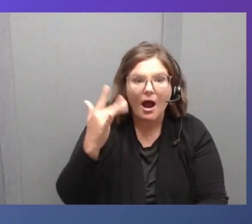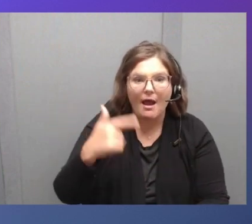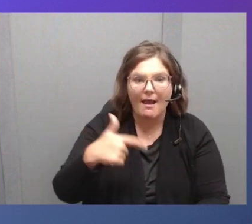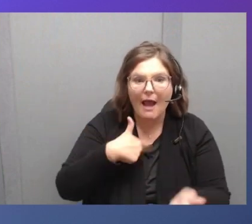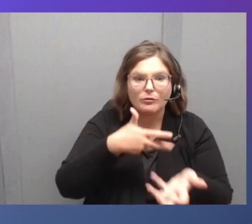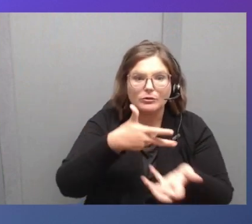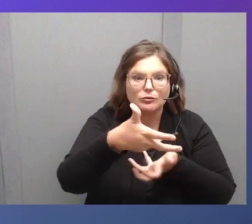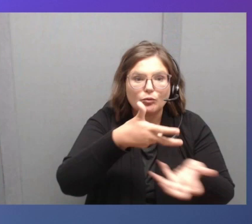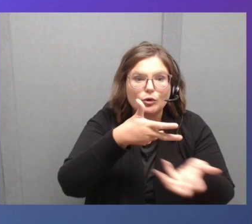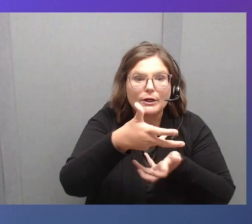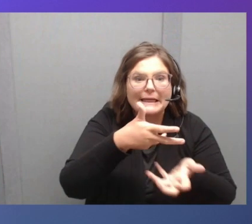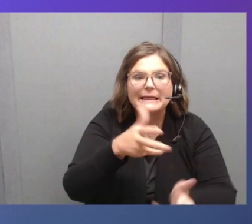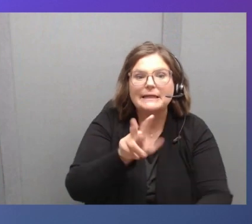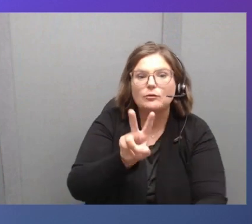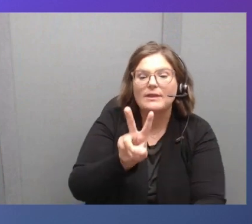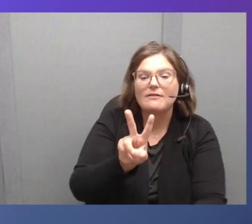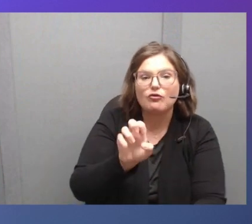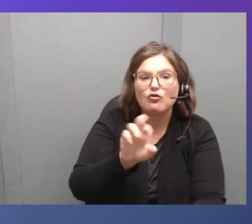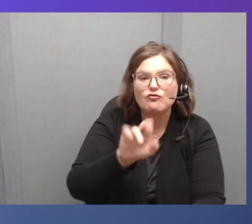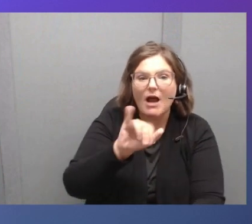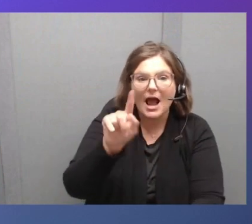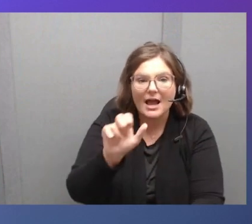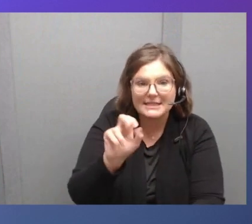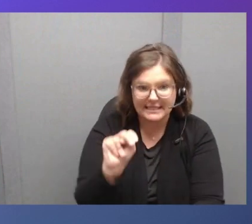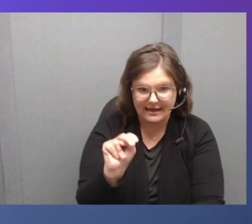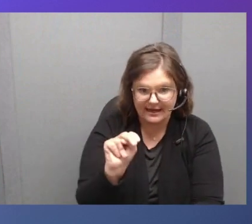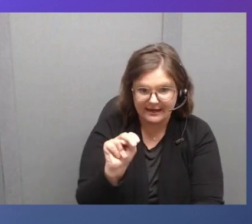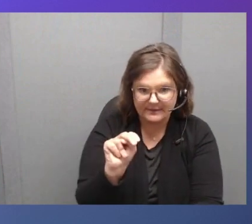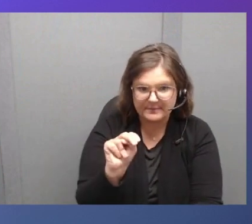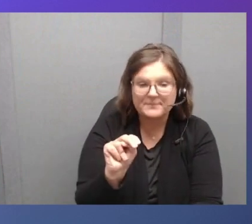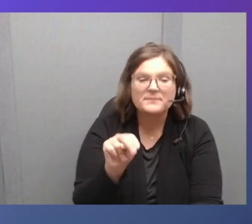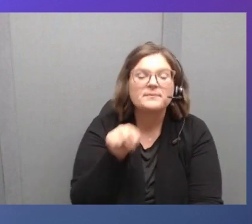SageMaker to the edge to help with some of our managed solutions? So you'll